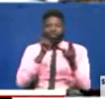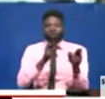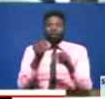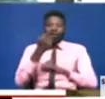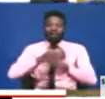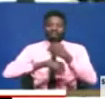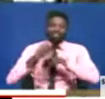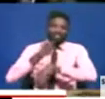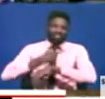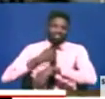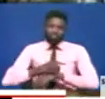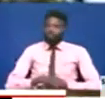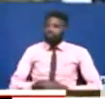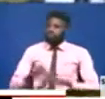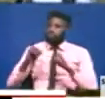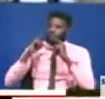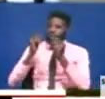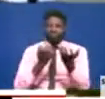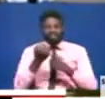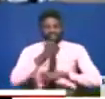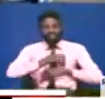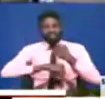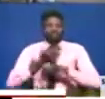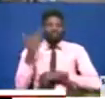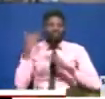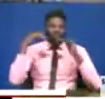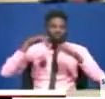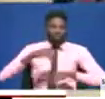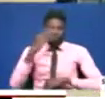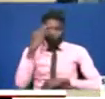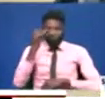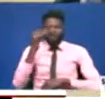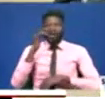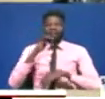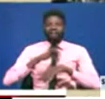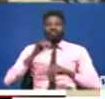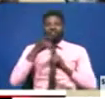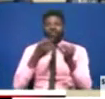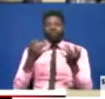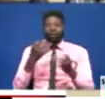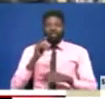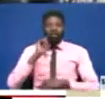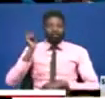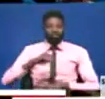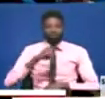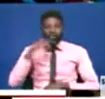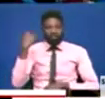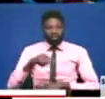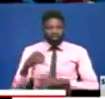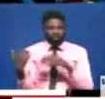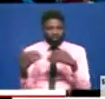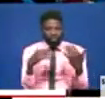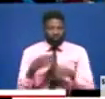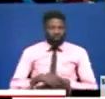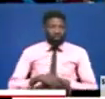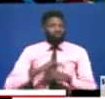conclusion. They say business activity had slowed due to the effects of the Ukraine-Russia war, the COVID-19 pandemic,